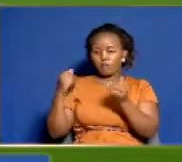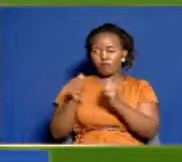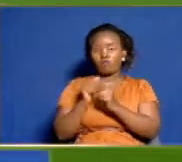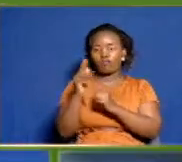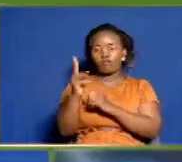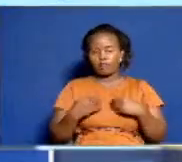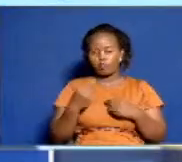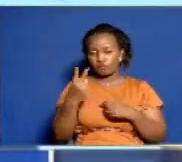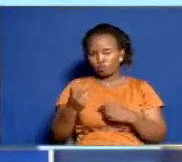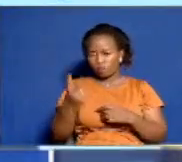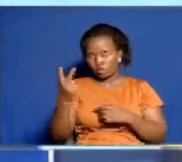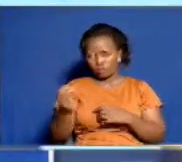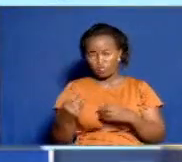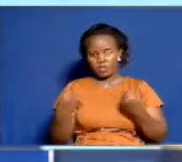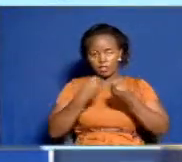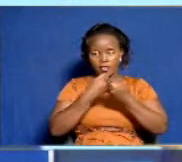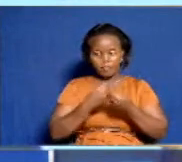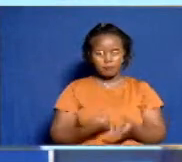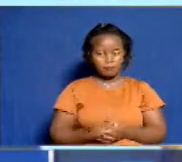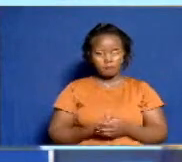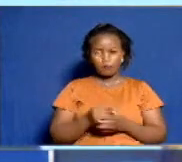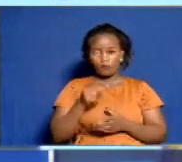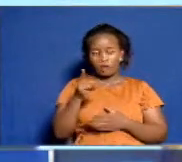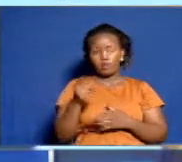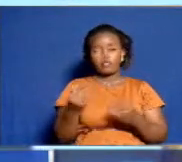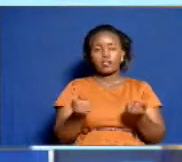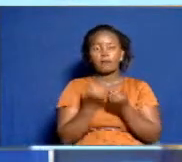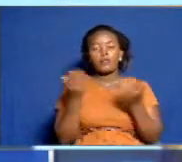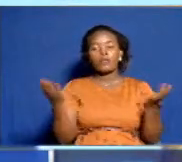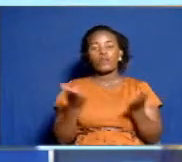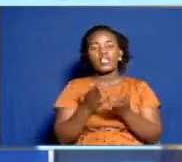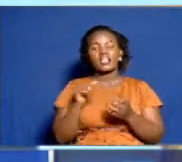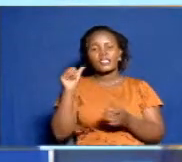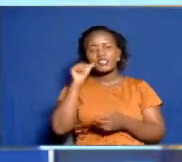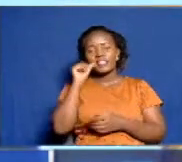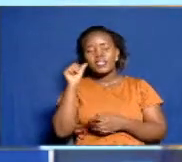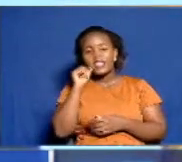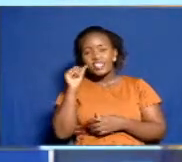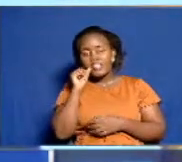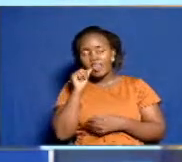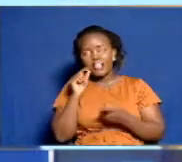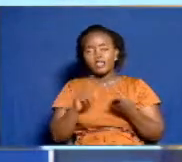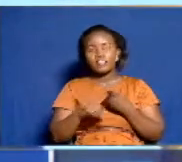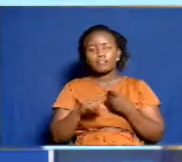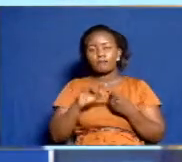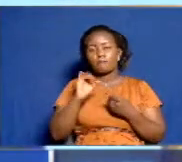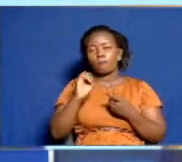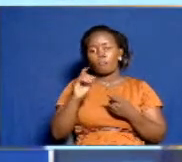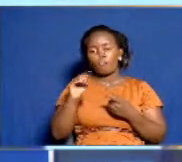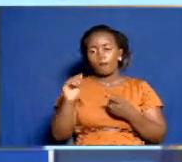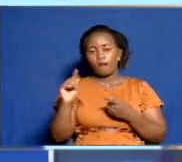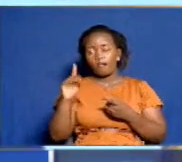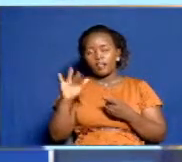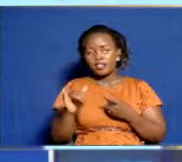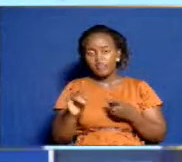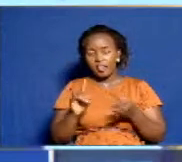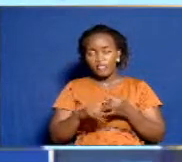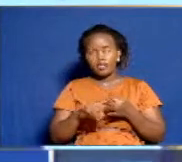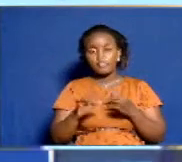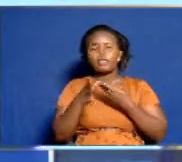match. The games will be played in England, Italy, Germany,